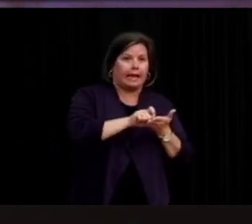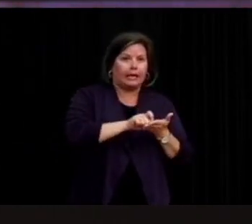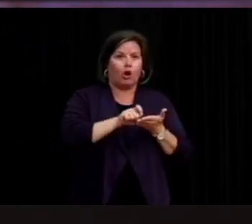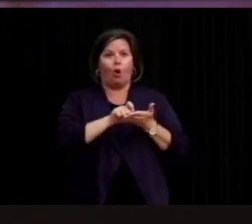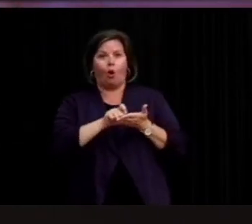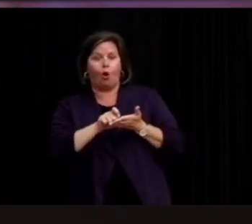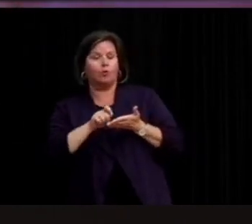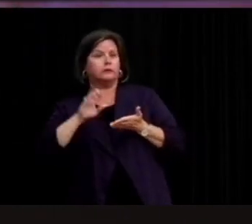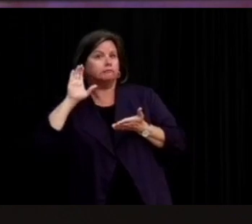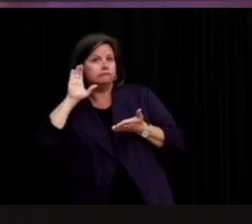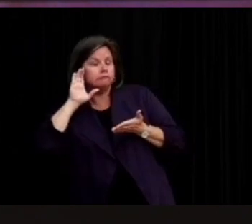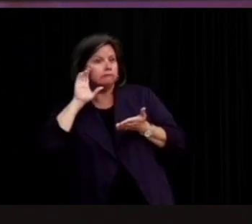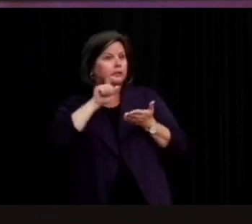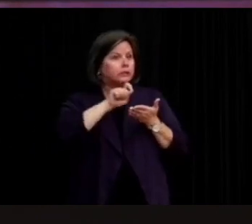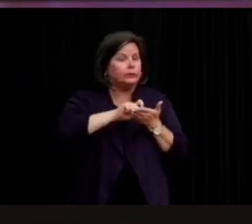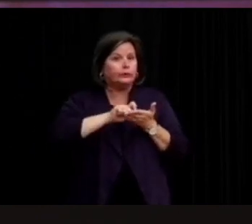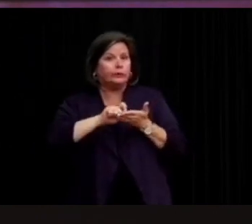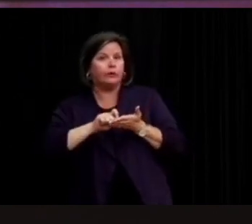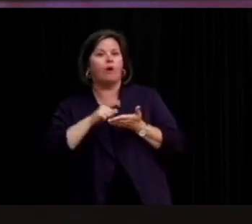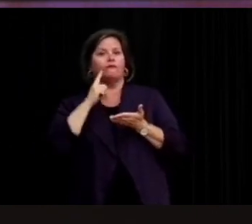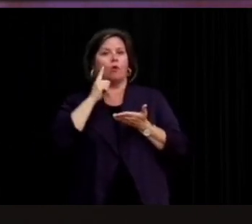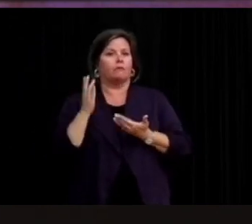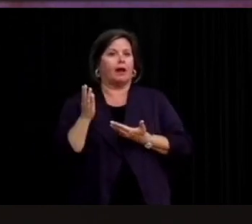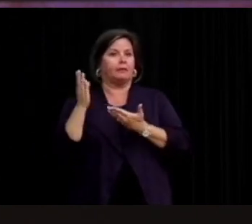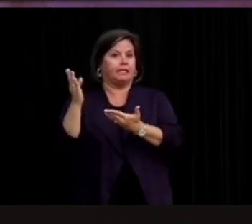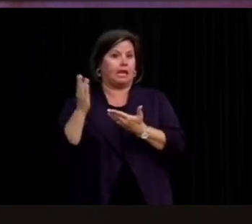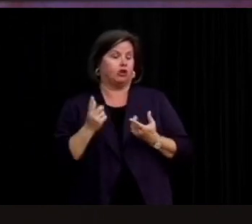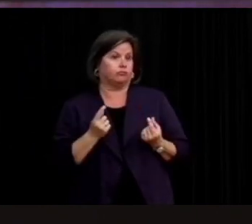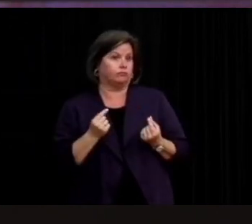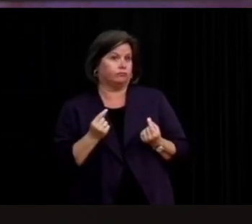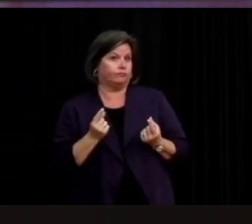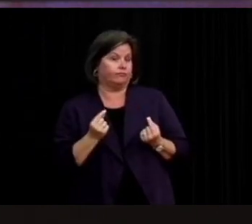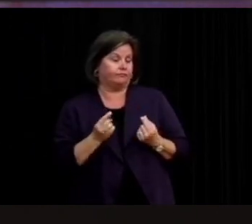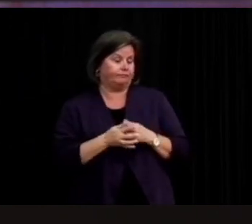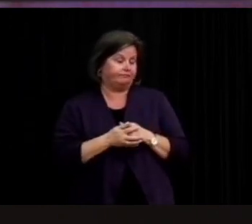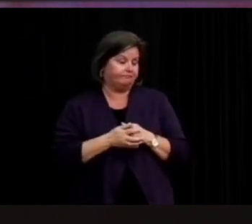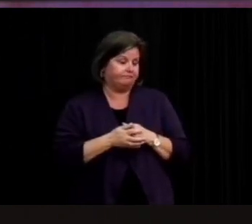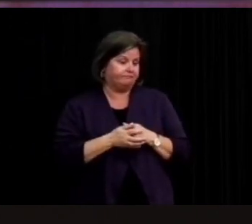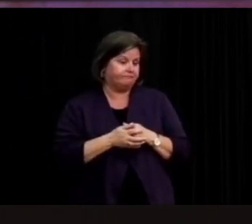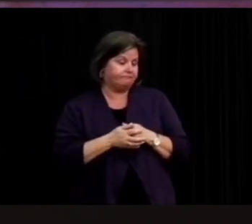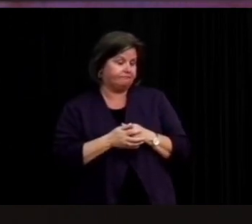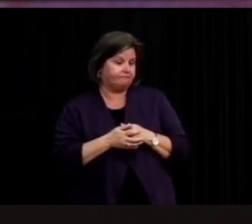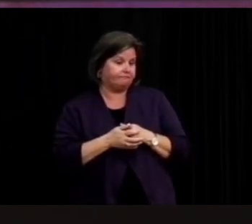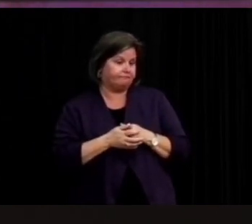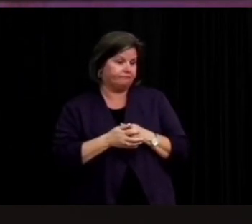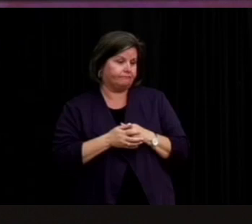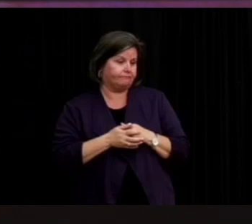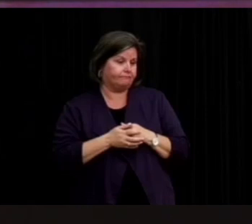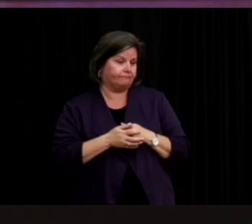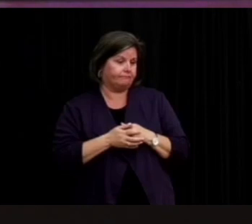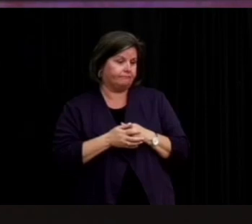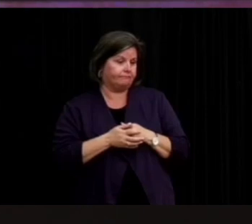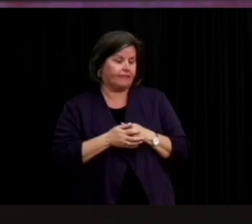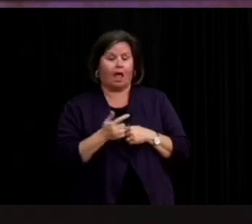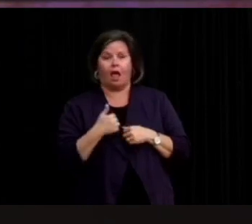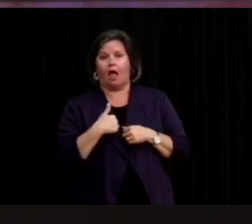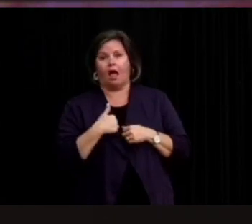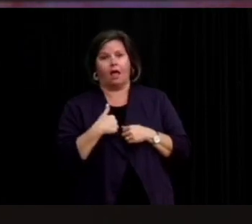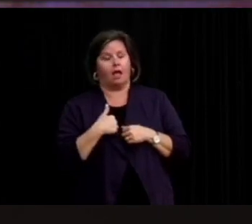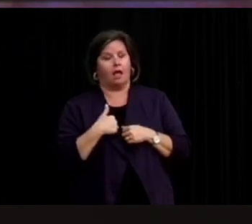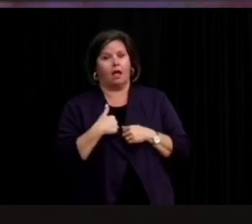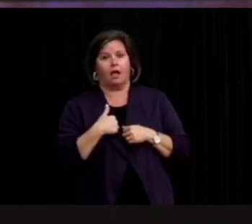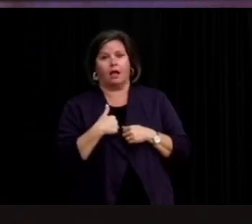sense for what some of those policy recommendations could do or could be. Overwhelmingly, both